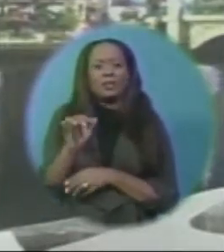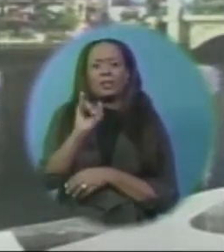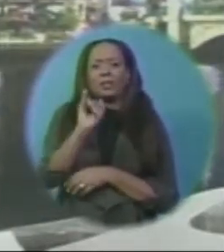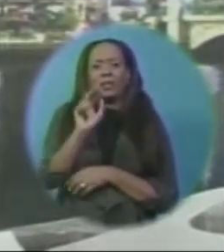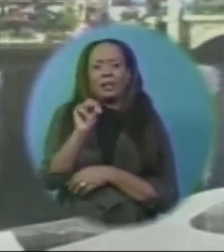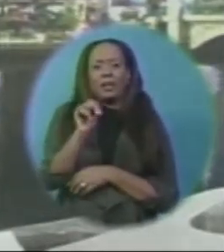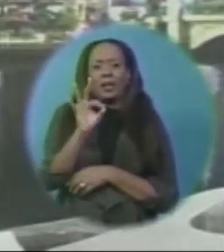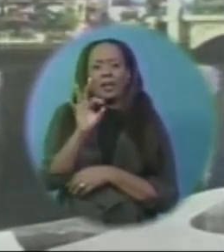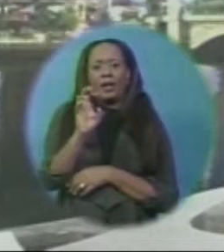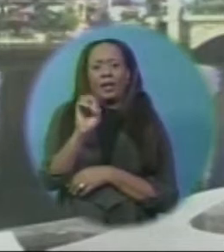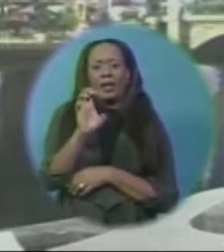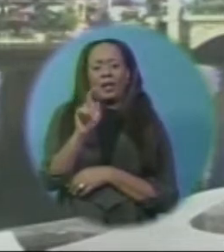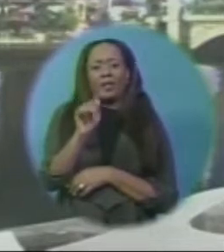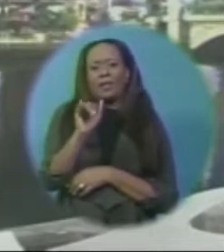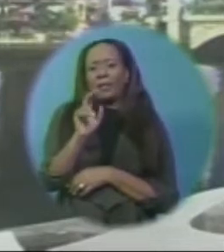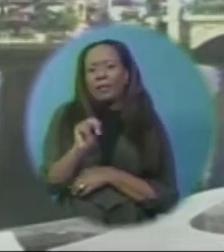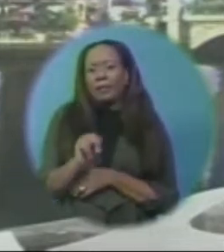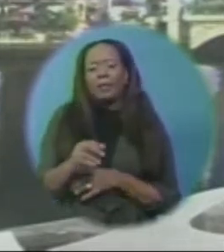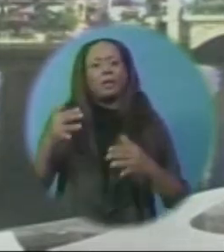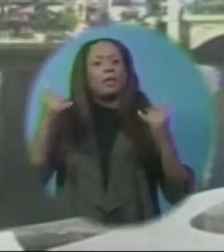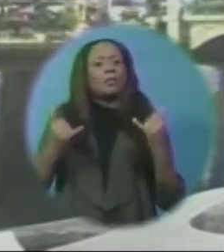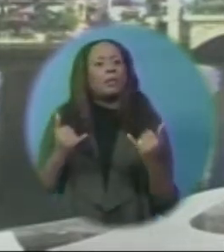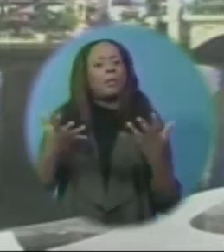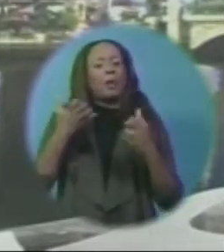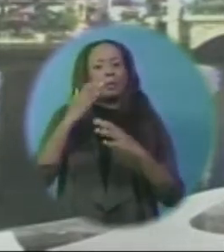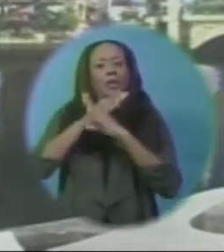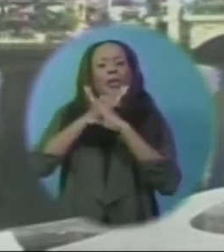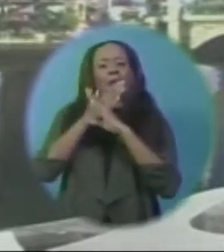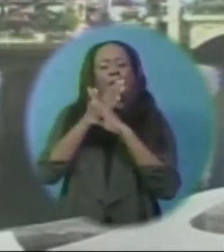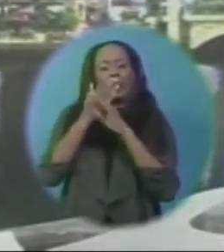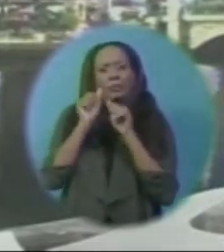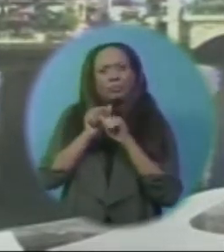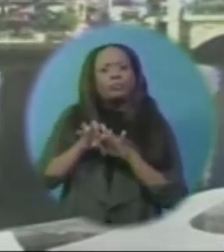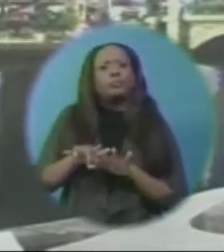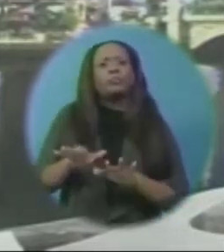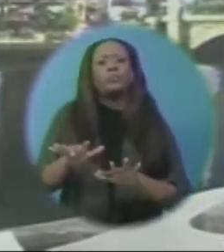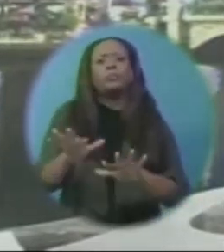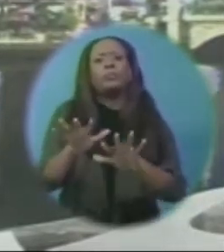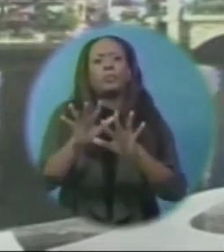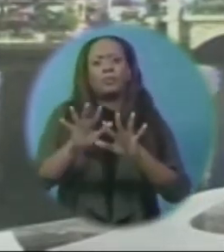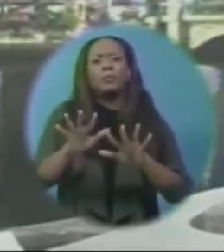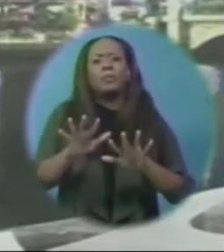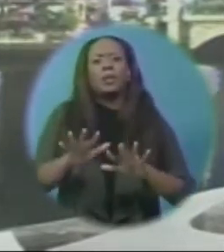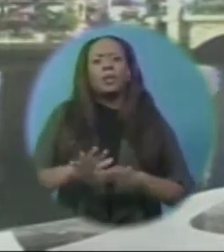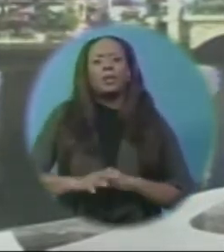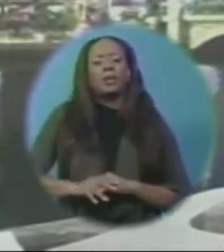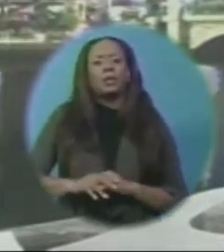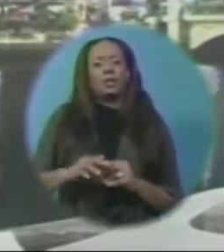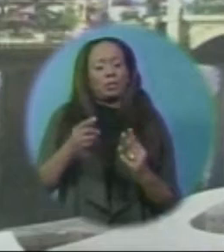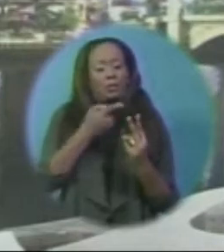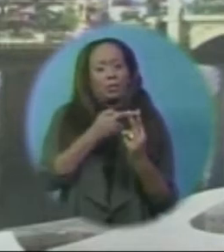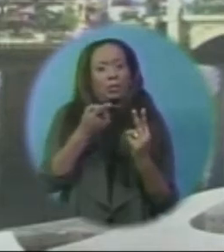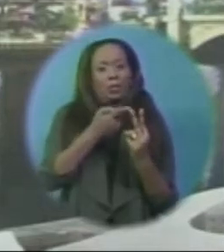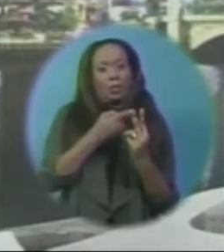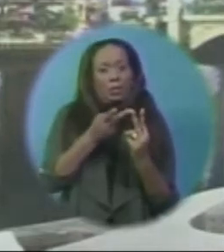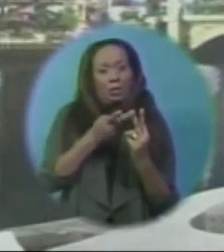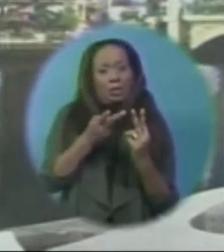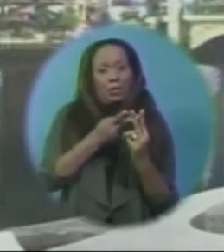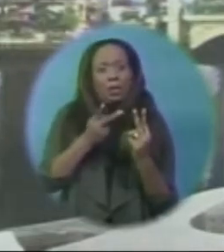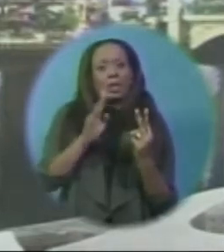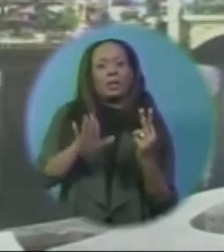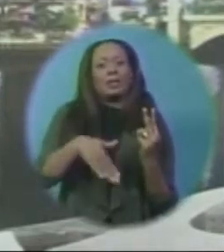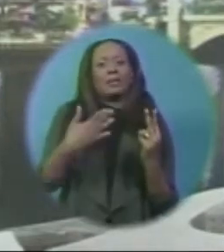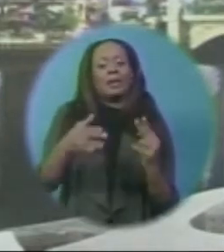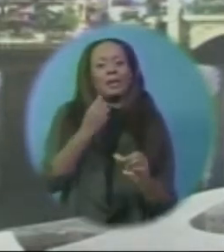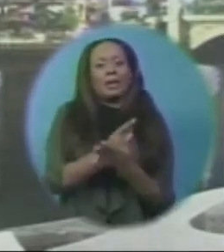said the focus is now on preventing a spread of any bacterial infections at the infirmary. The 2 residents of the infirmary were reported